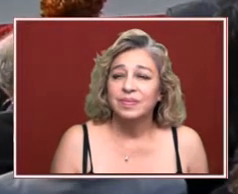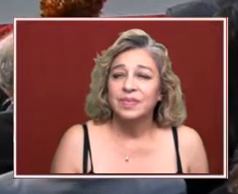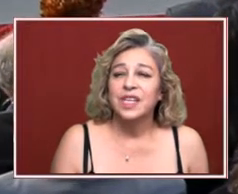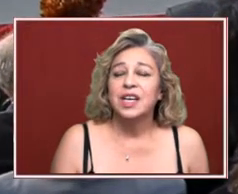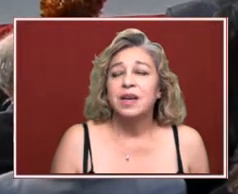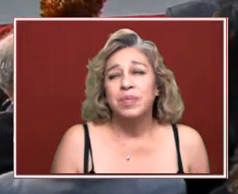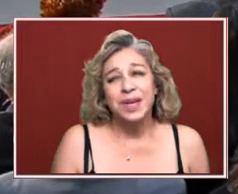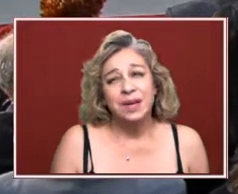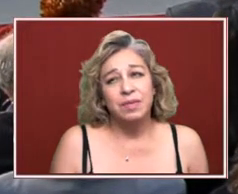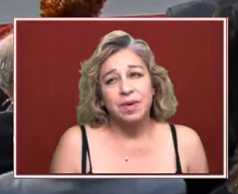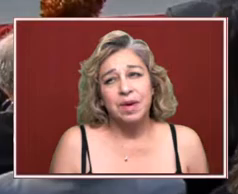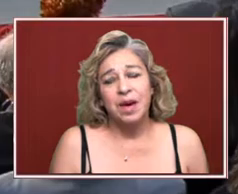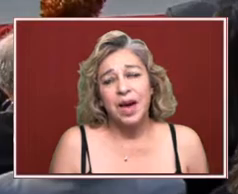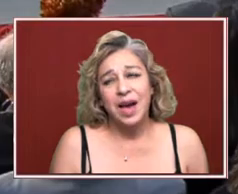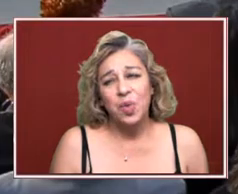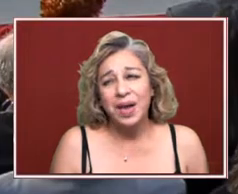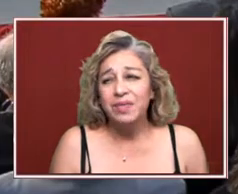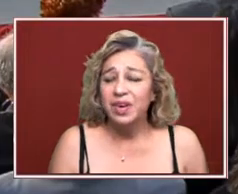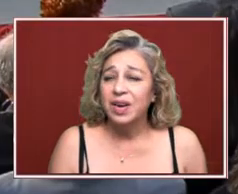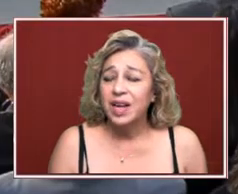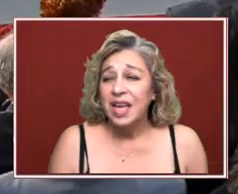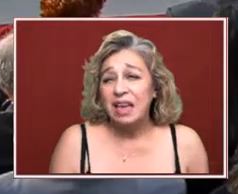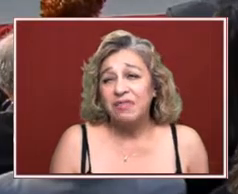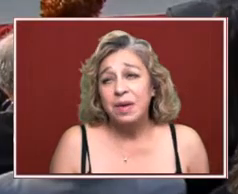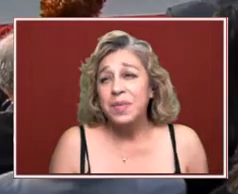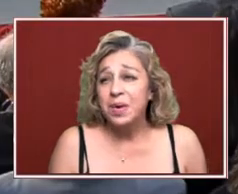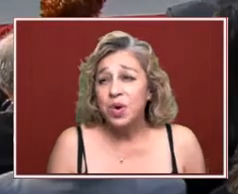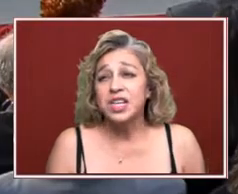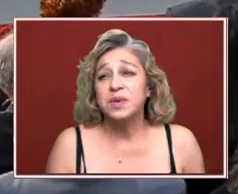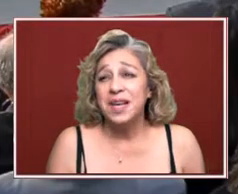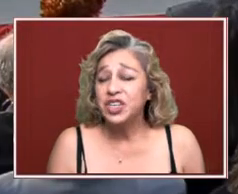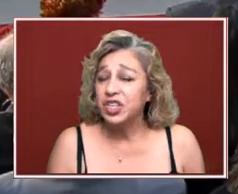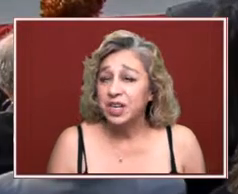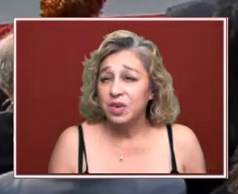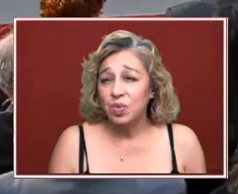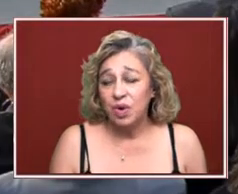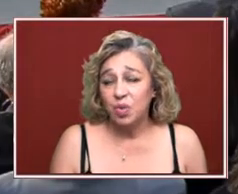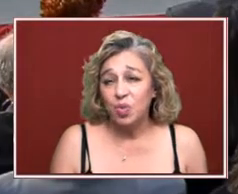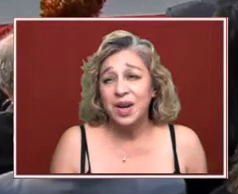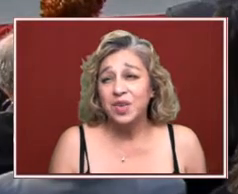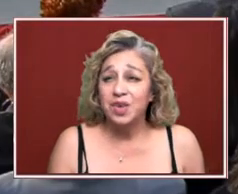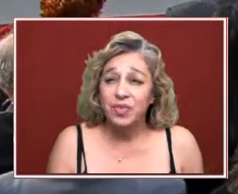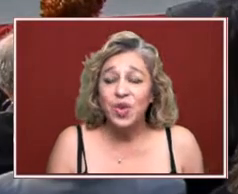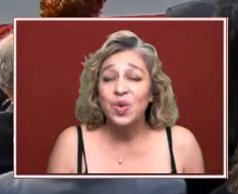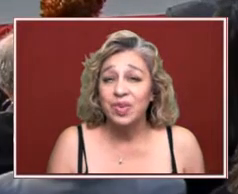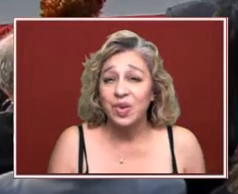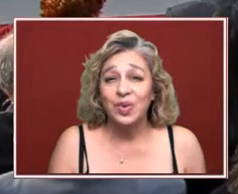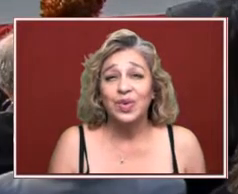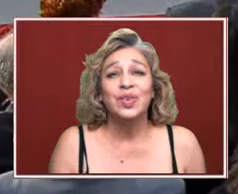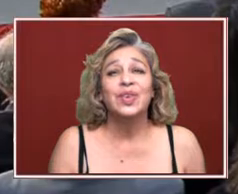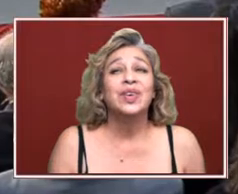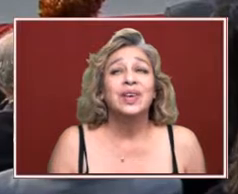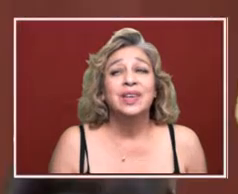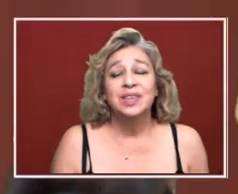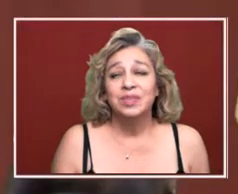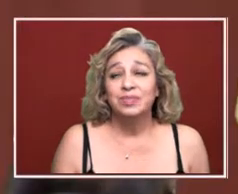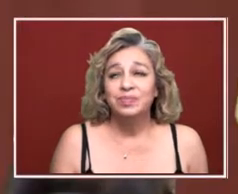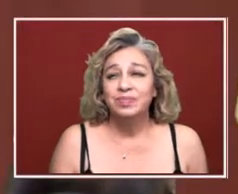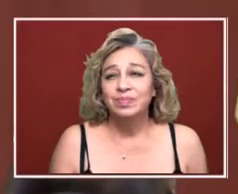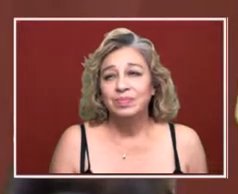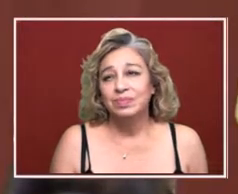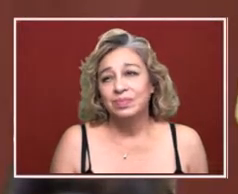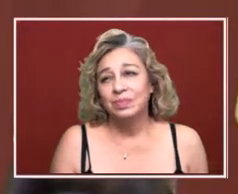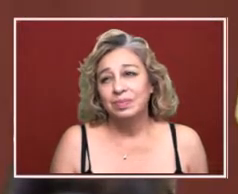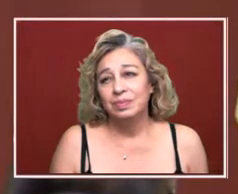ustedes. But however, if I were to mention one or a few of you, se